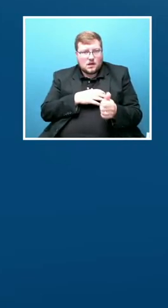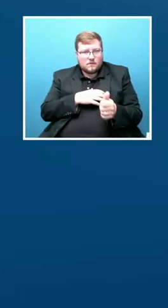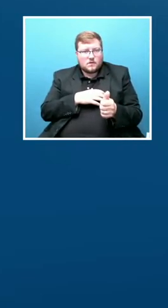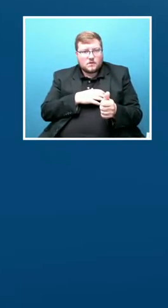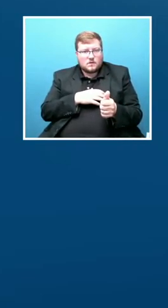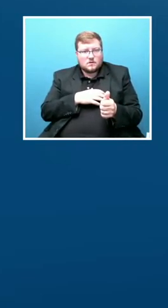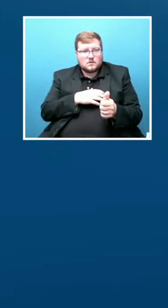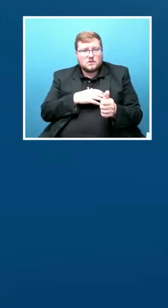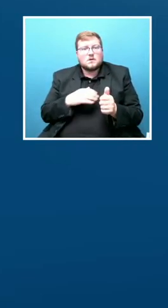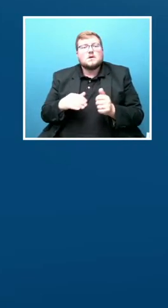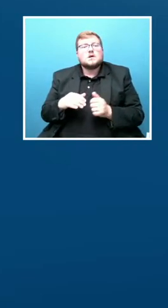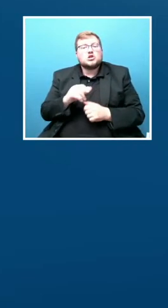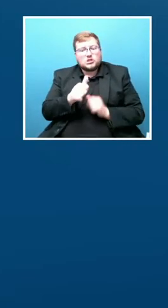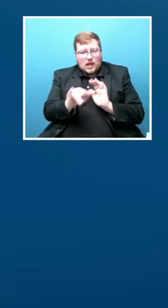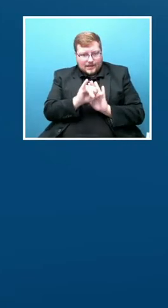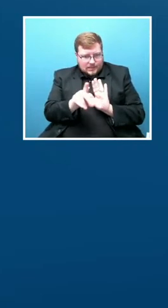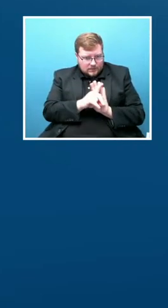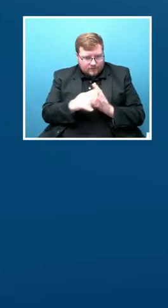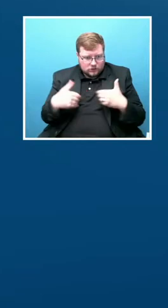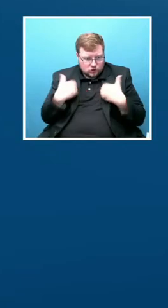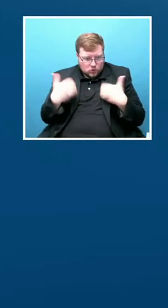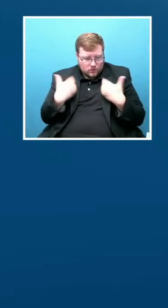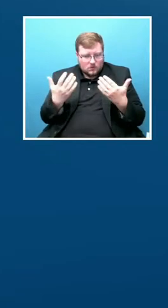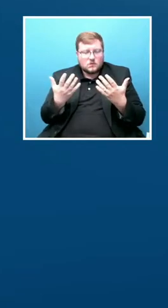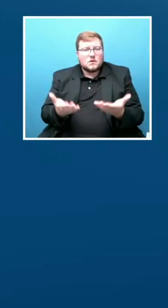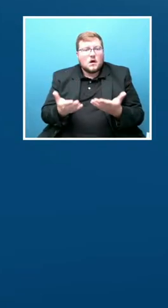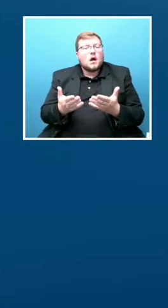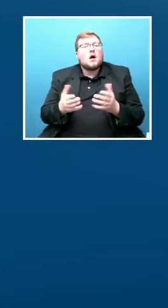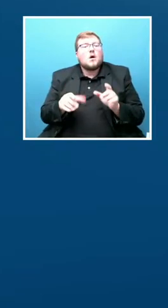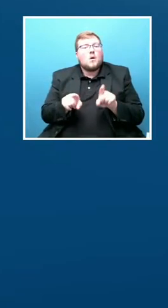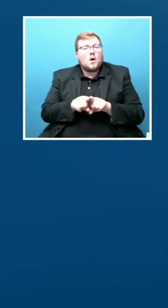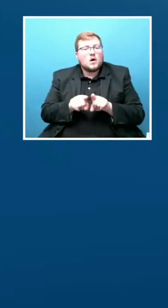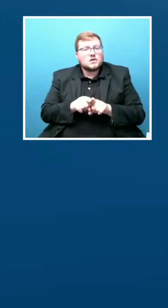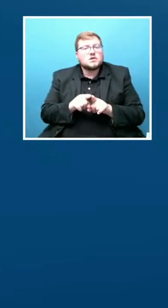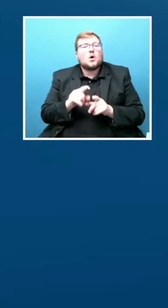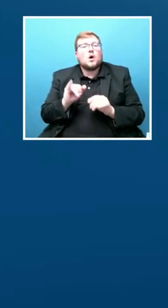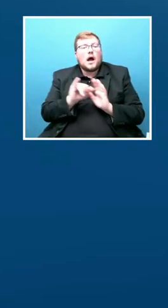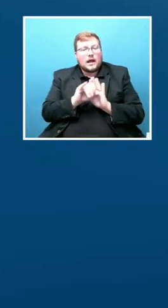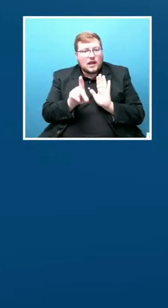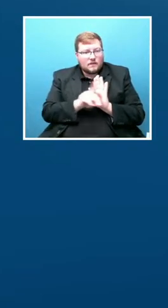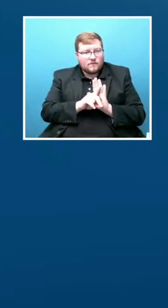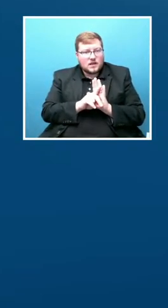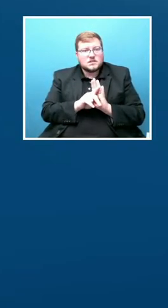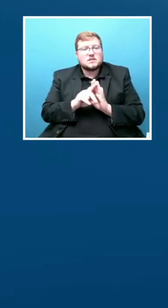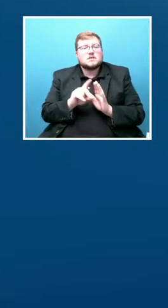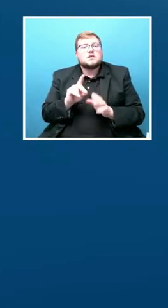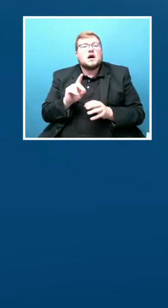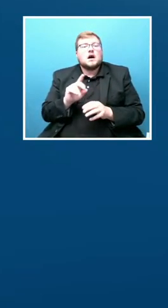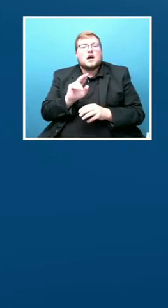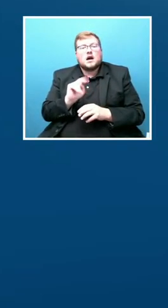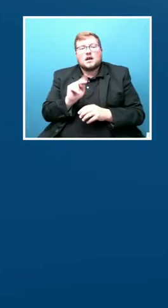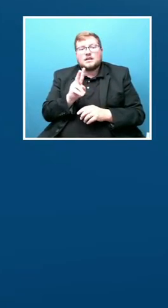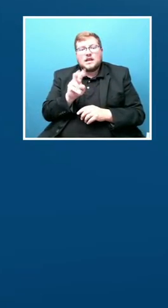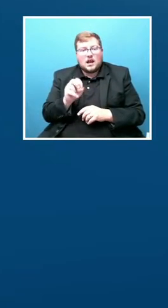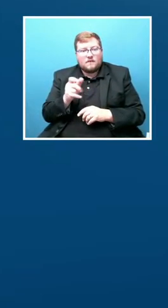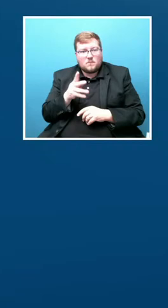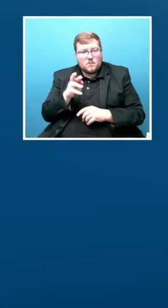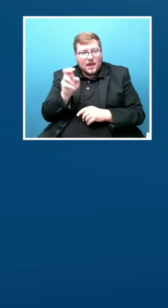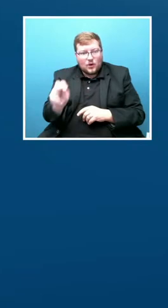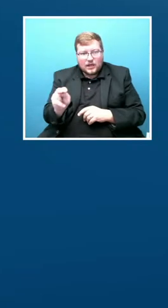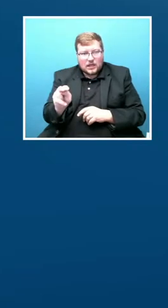as youth, and she also identifies as Native American, although I do not know if that is from